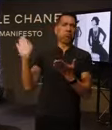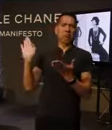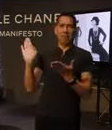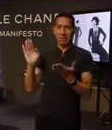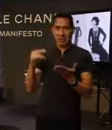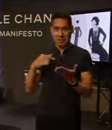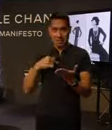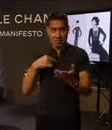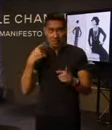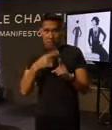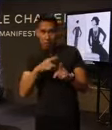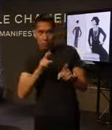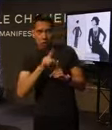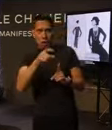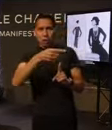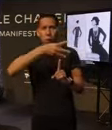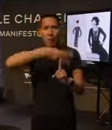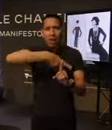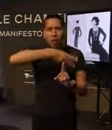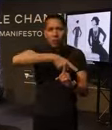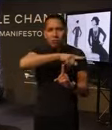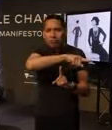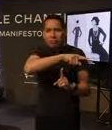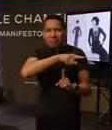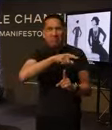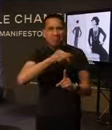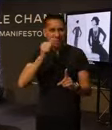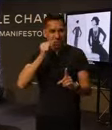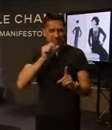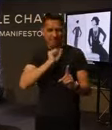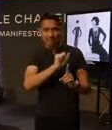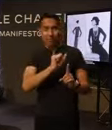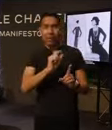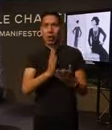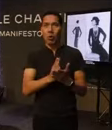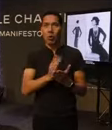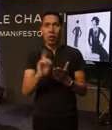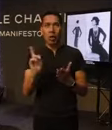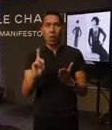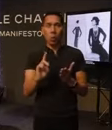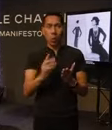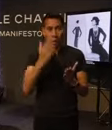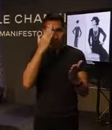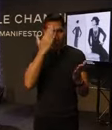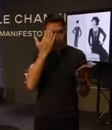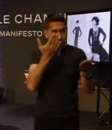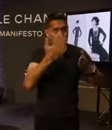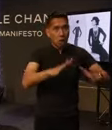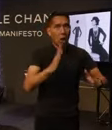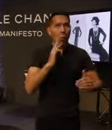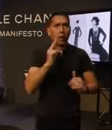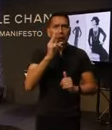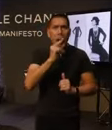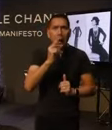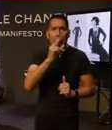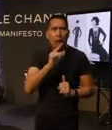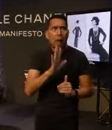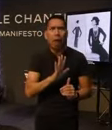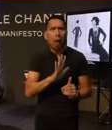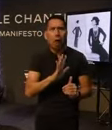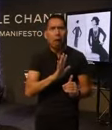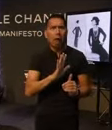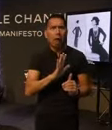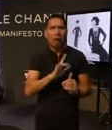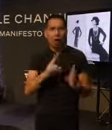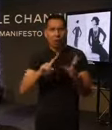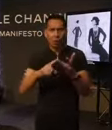also goes to her background, I guess, when you are effectively lose your mother at a young age and you know, raised